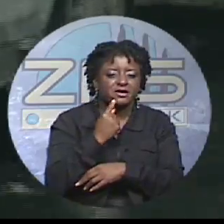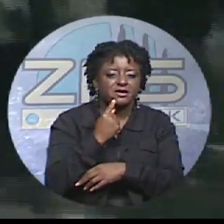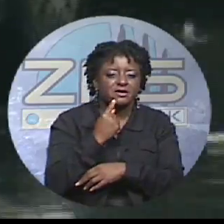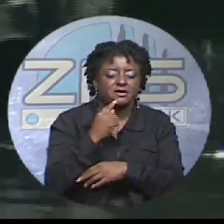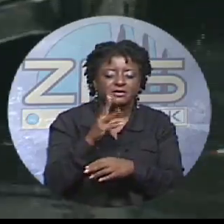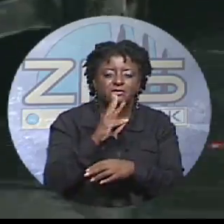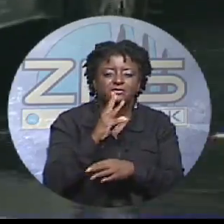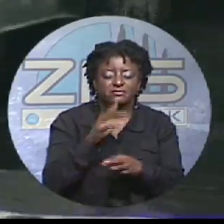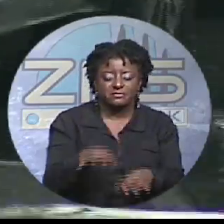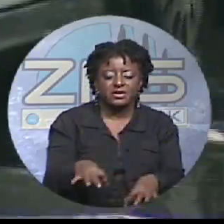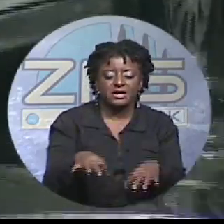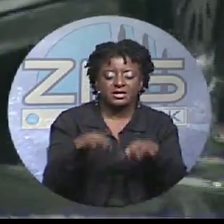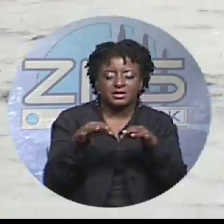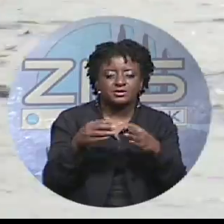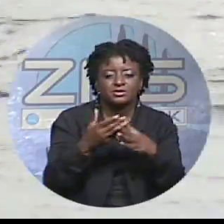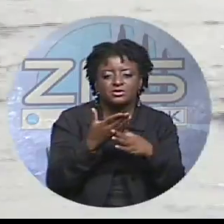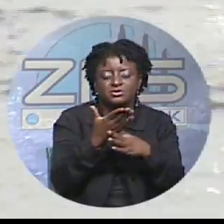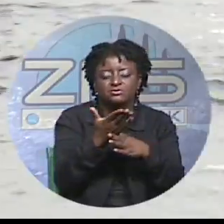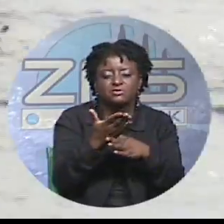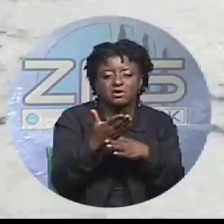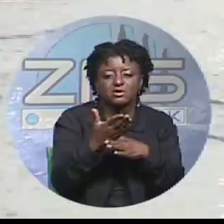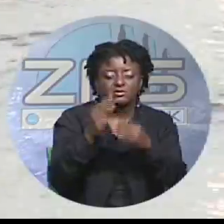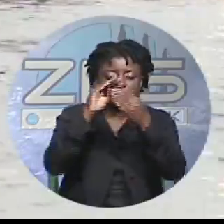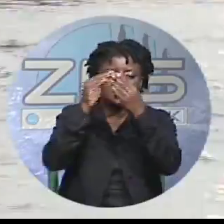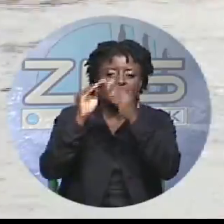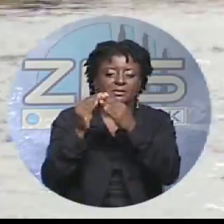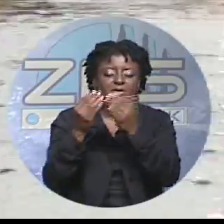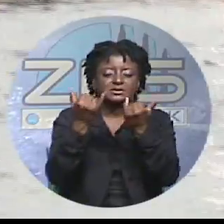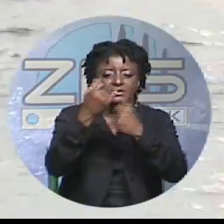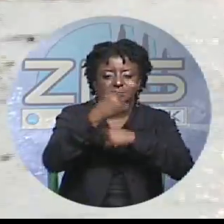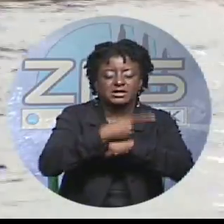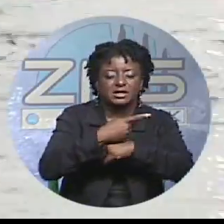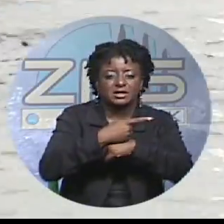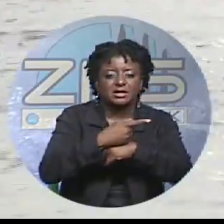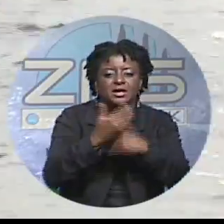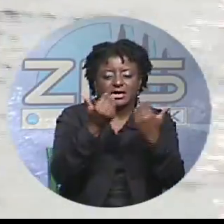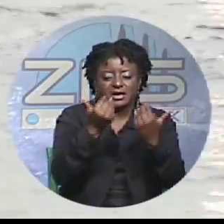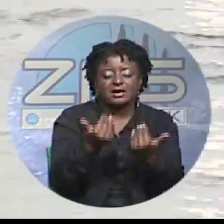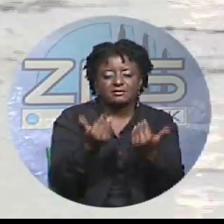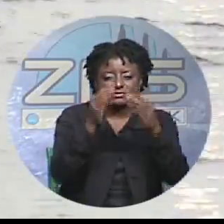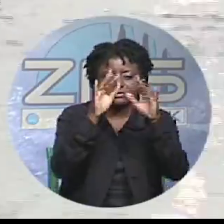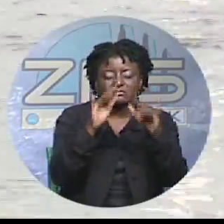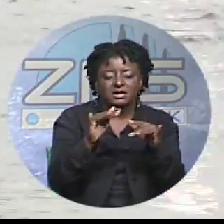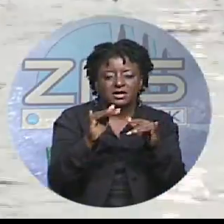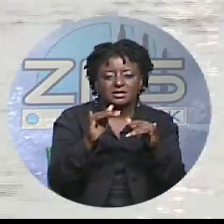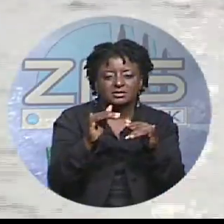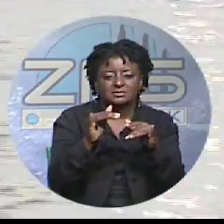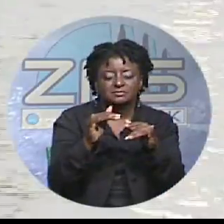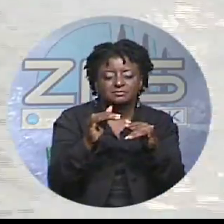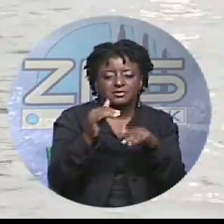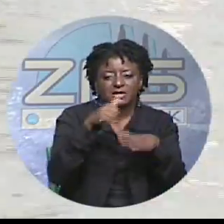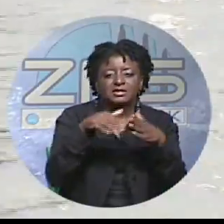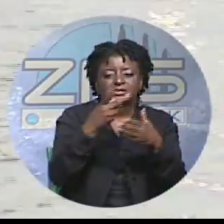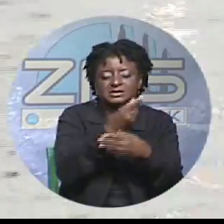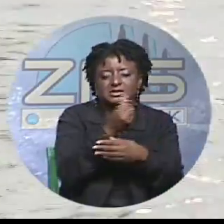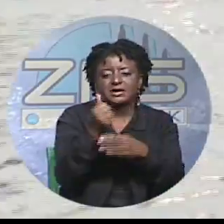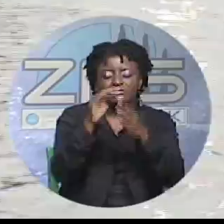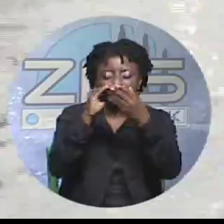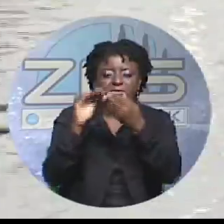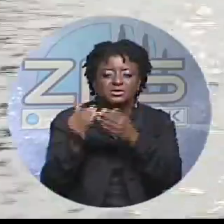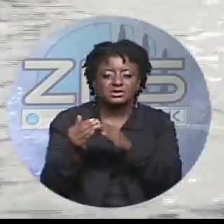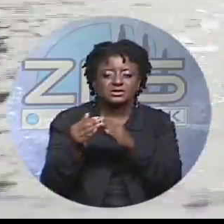today as heavy torrential downpours dumped several inches in many communities in New Providence. In fact, traffic